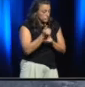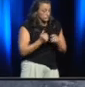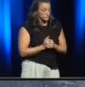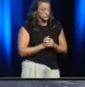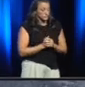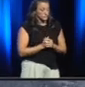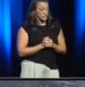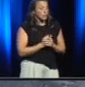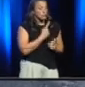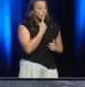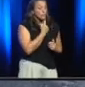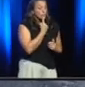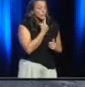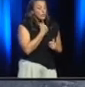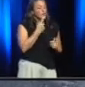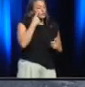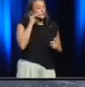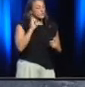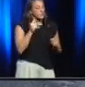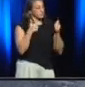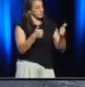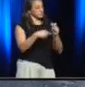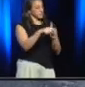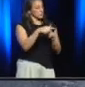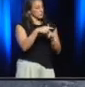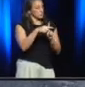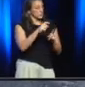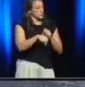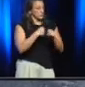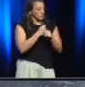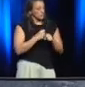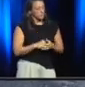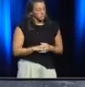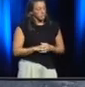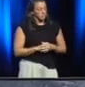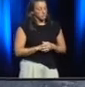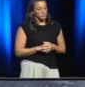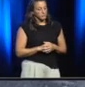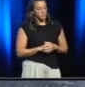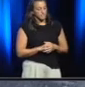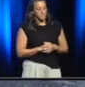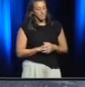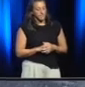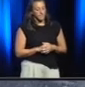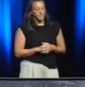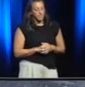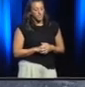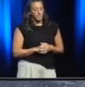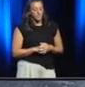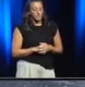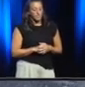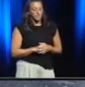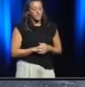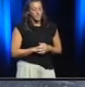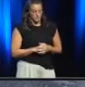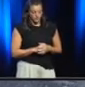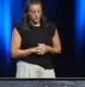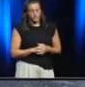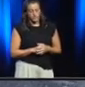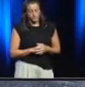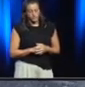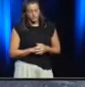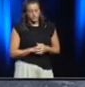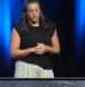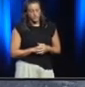scenario is what you might want to think about as good years. So that's when the southern antelope mode is high. Remember that